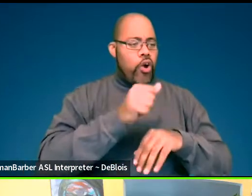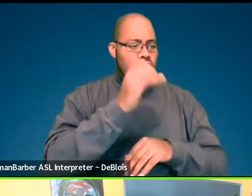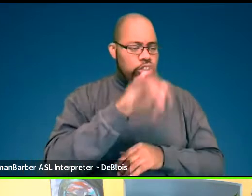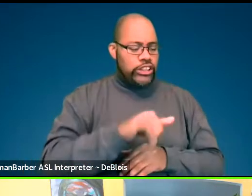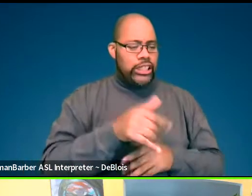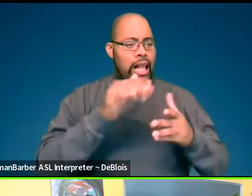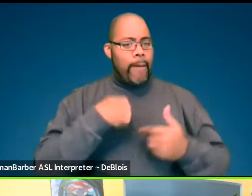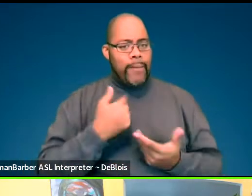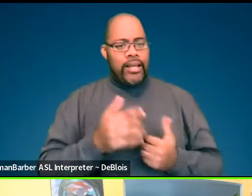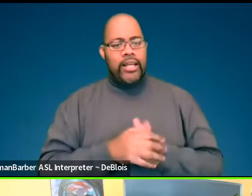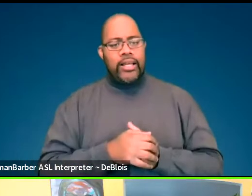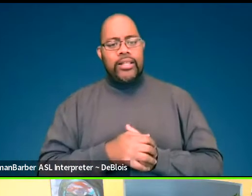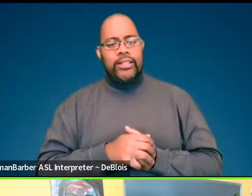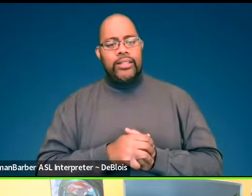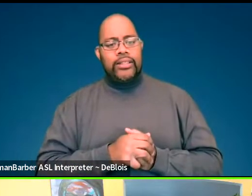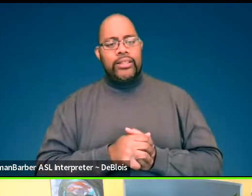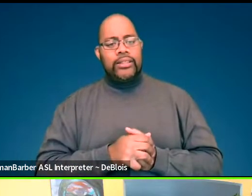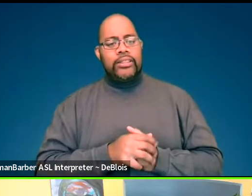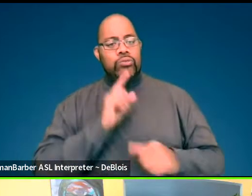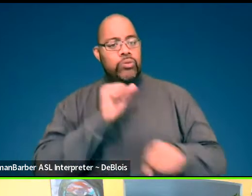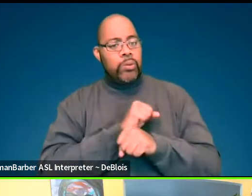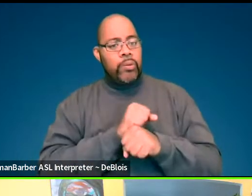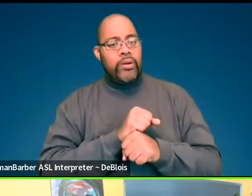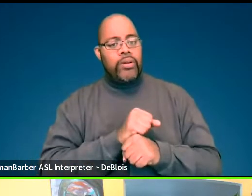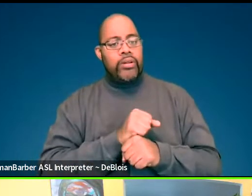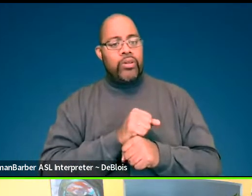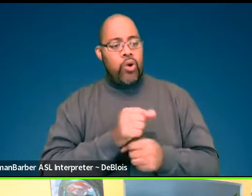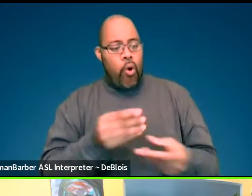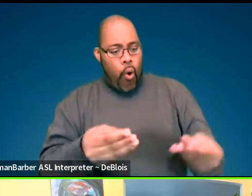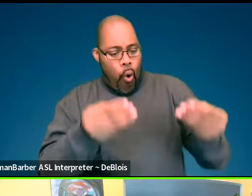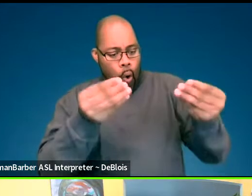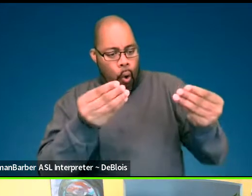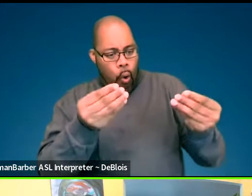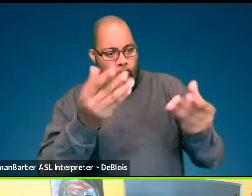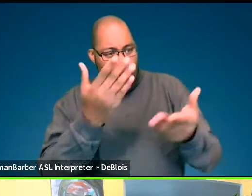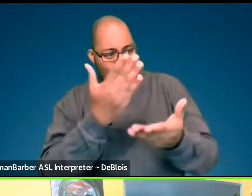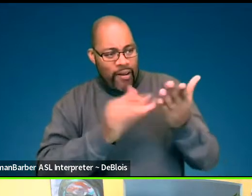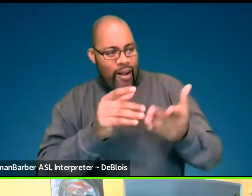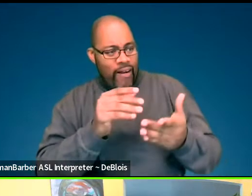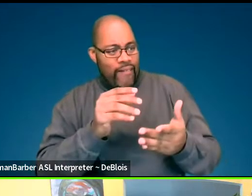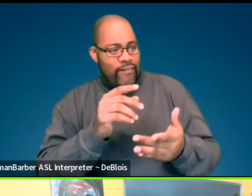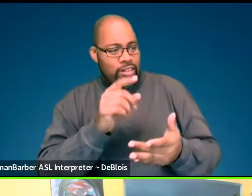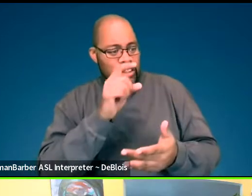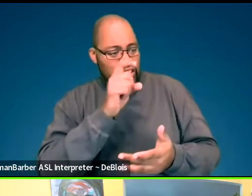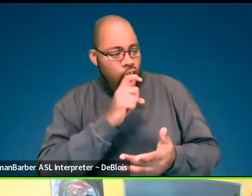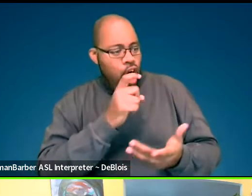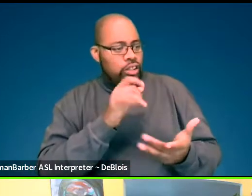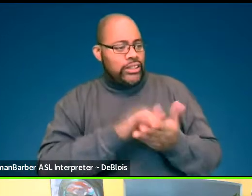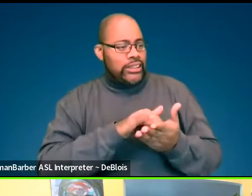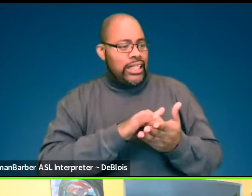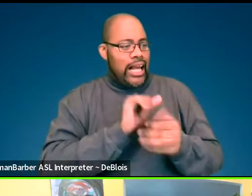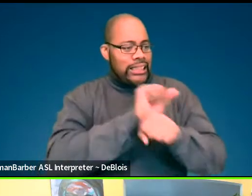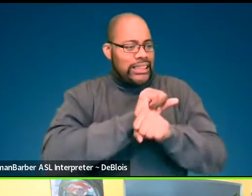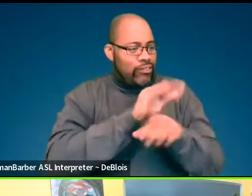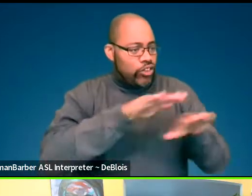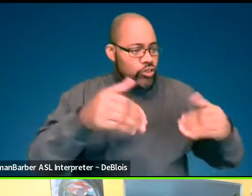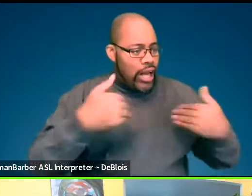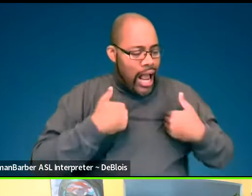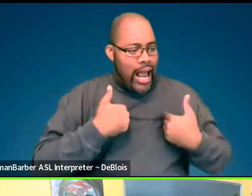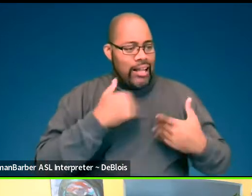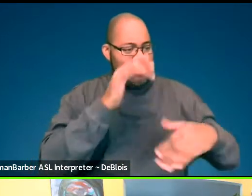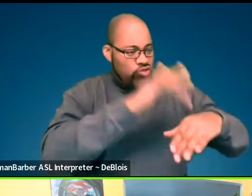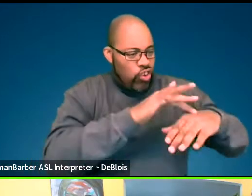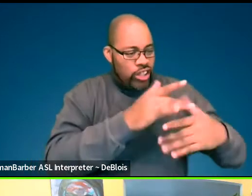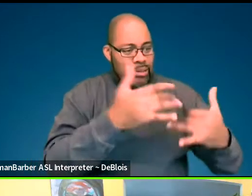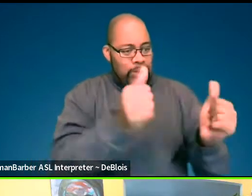allowed me to literally hold, fragments of dolls that enslaved children have touched,